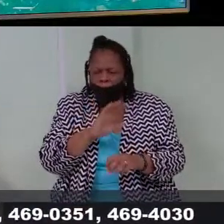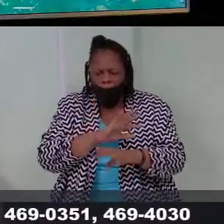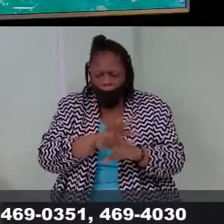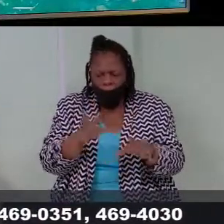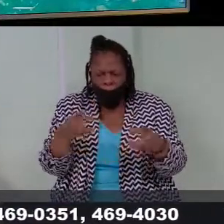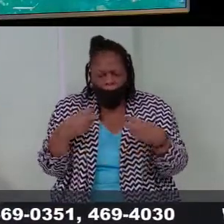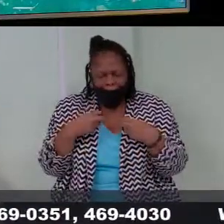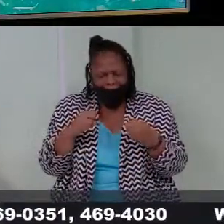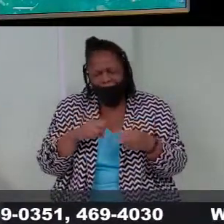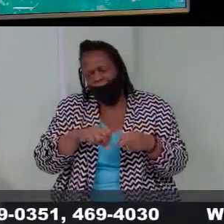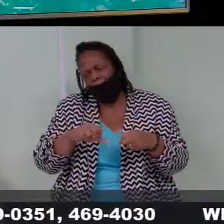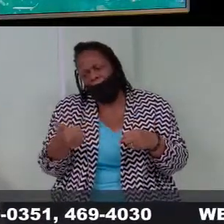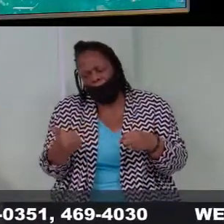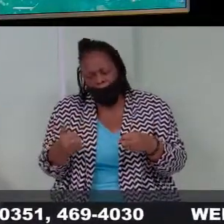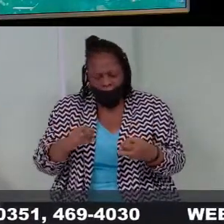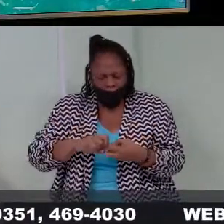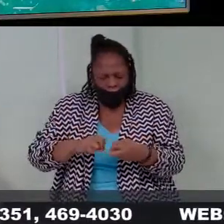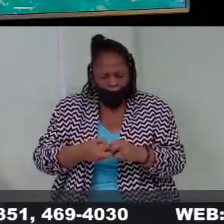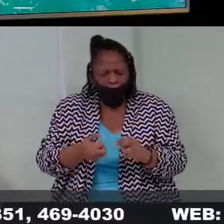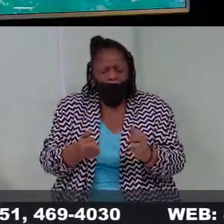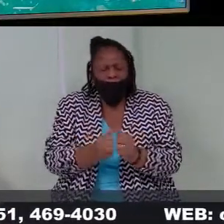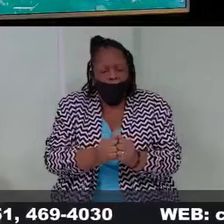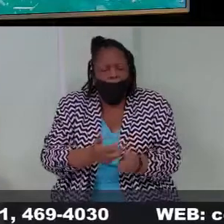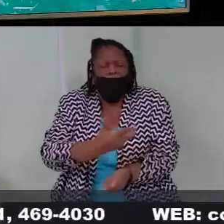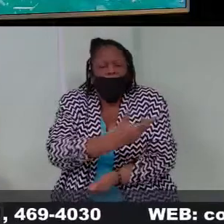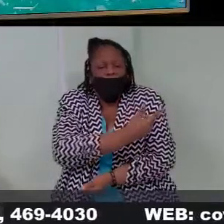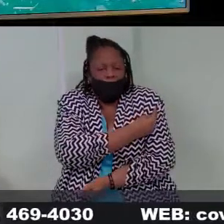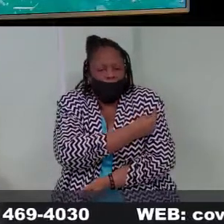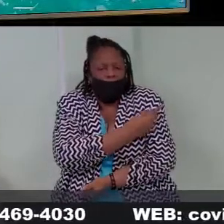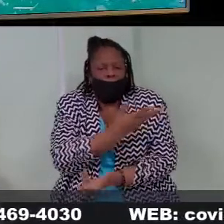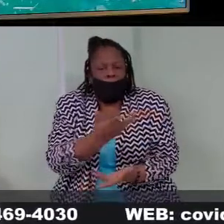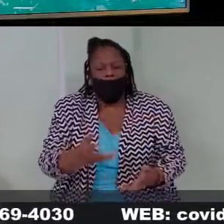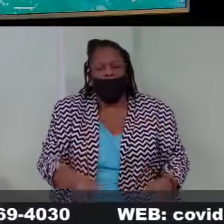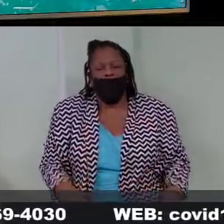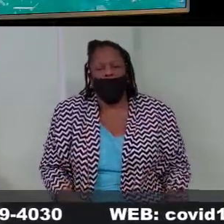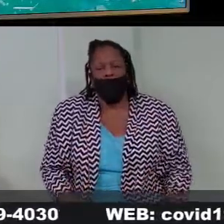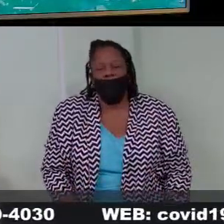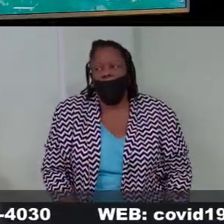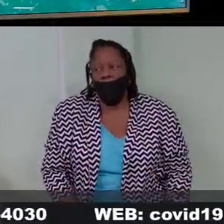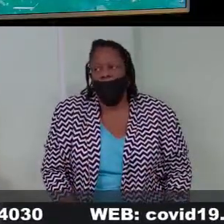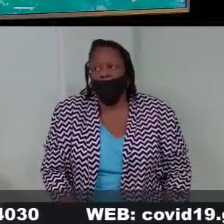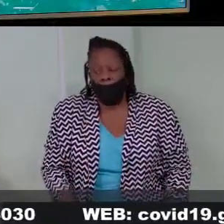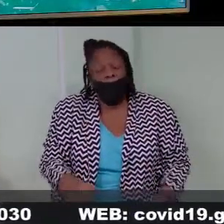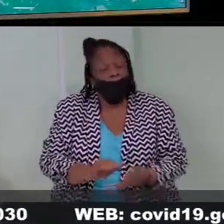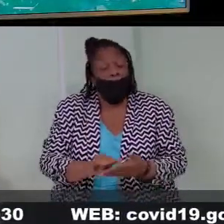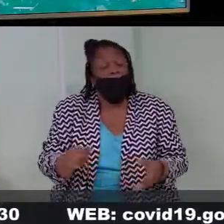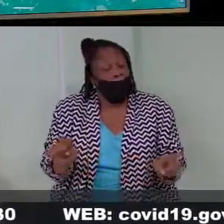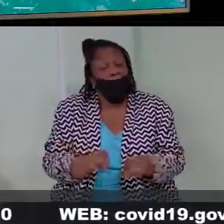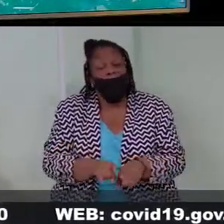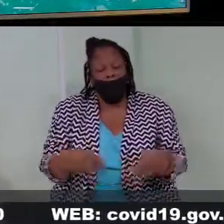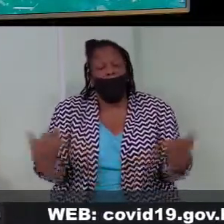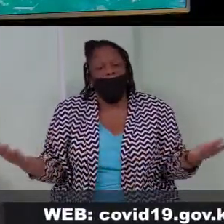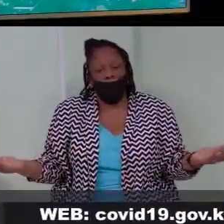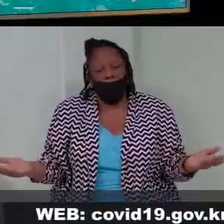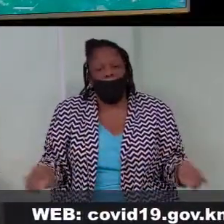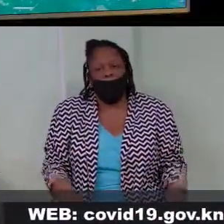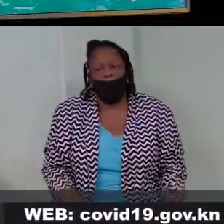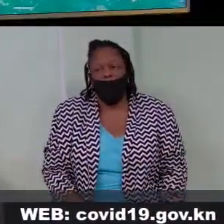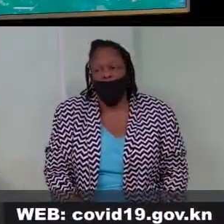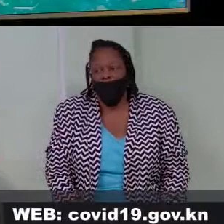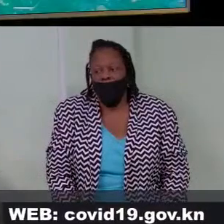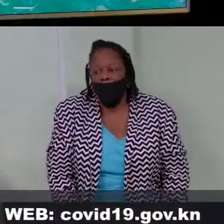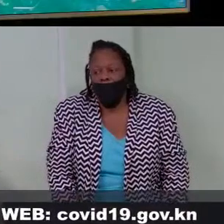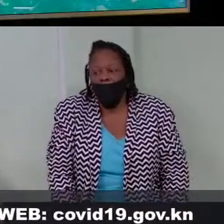have any of the contraindications for that vaccine. And so that will be done in this regard.